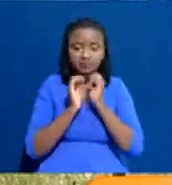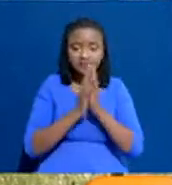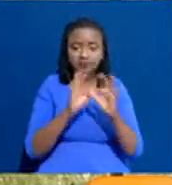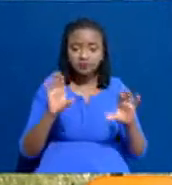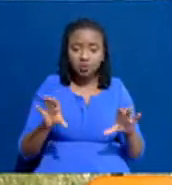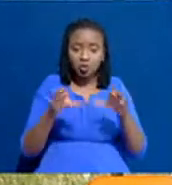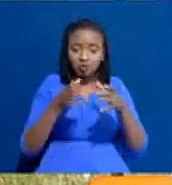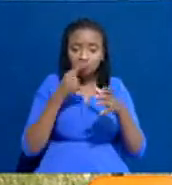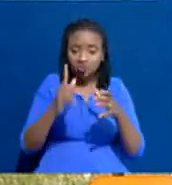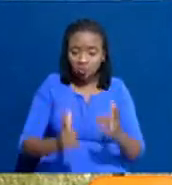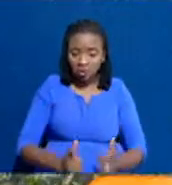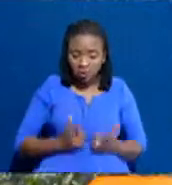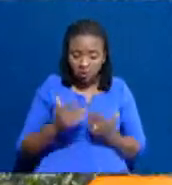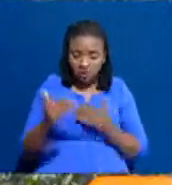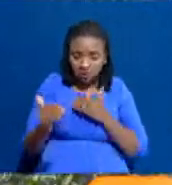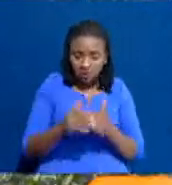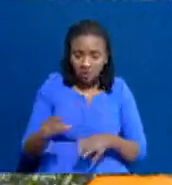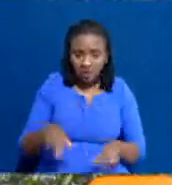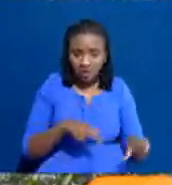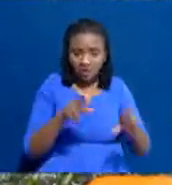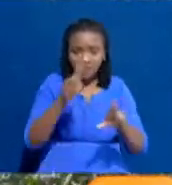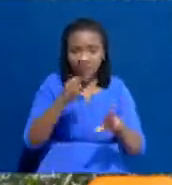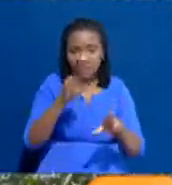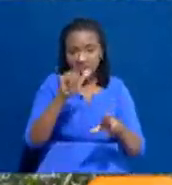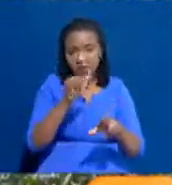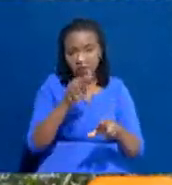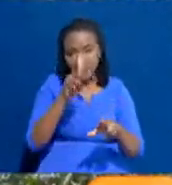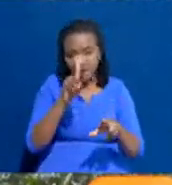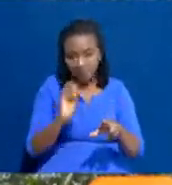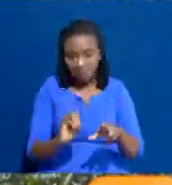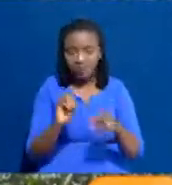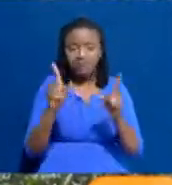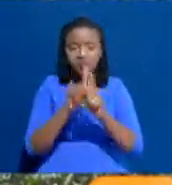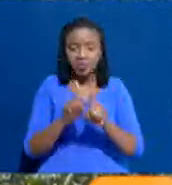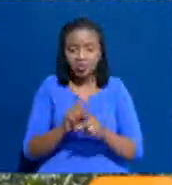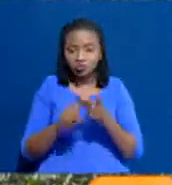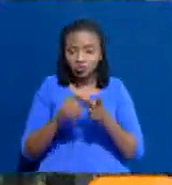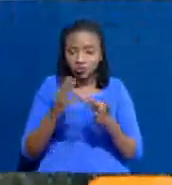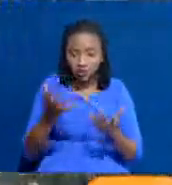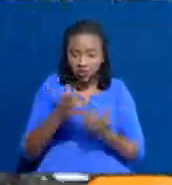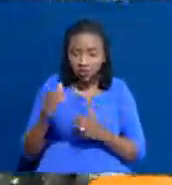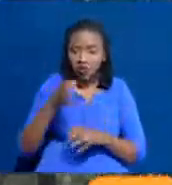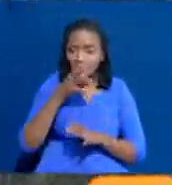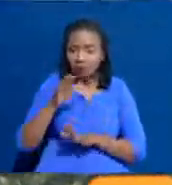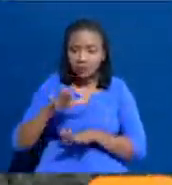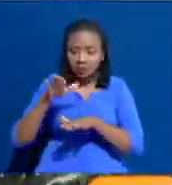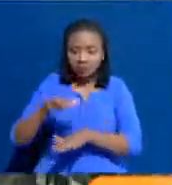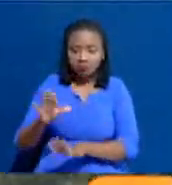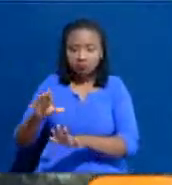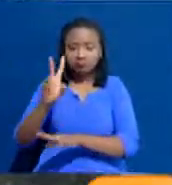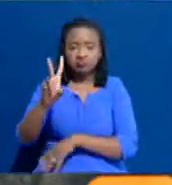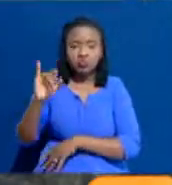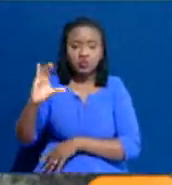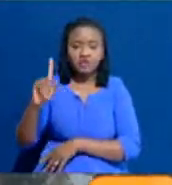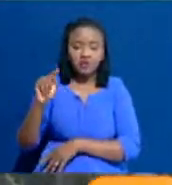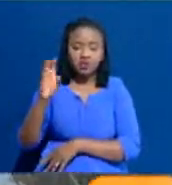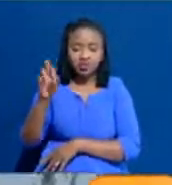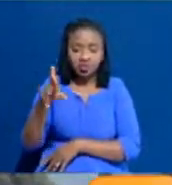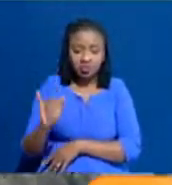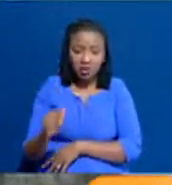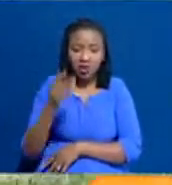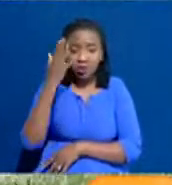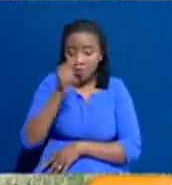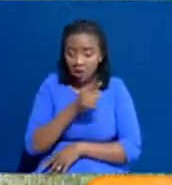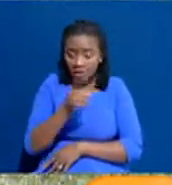the shores of River Nyando and Lake Victoria on safety measures to observe in preparation of the anticipated El